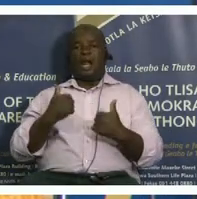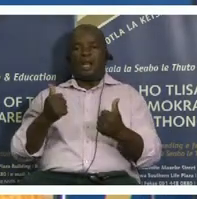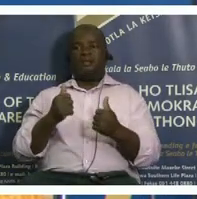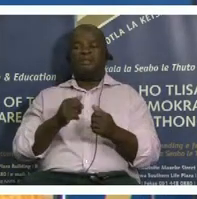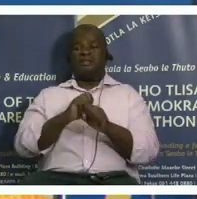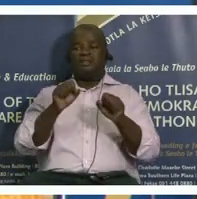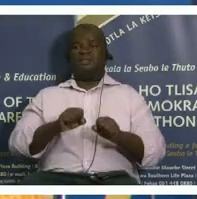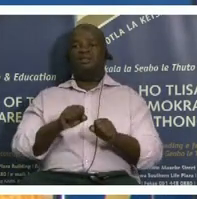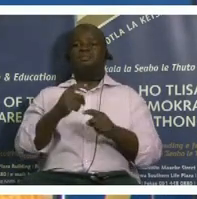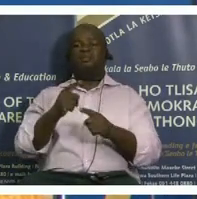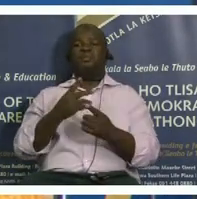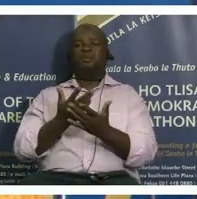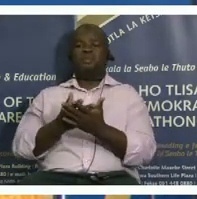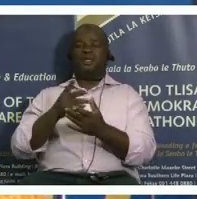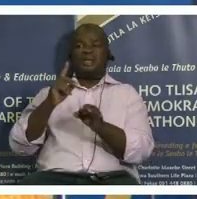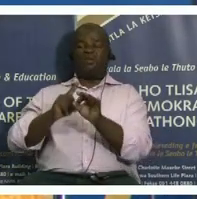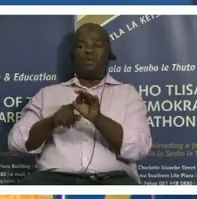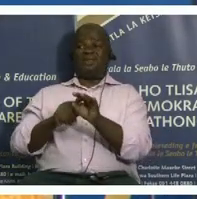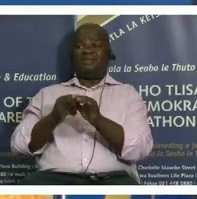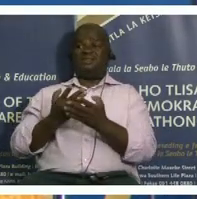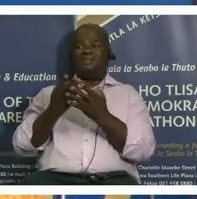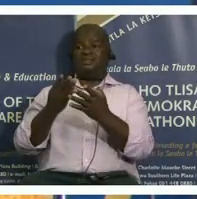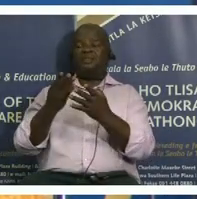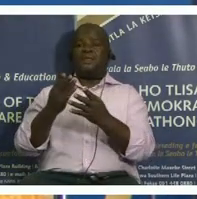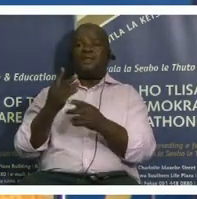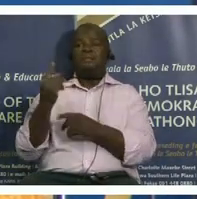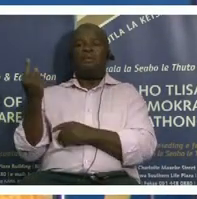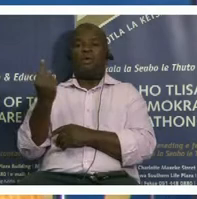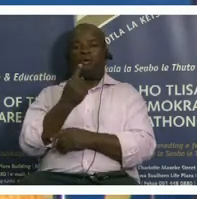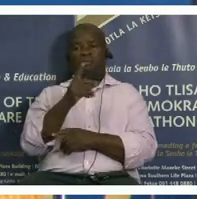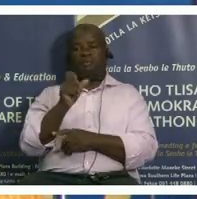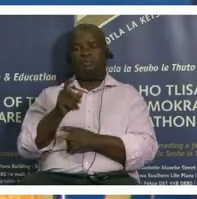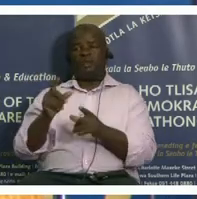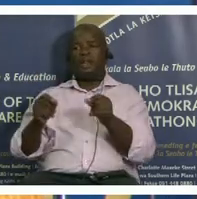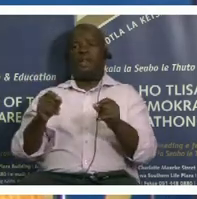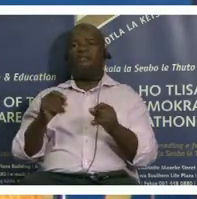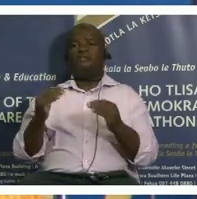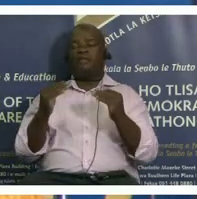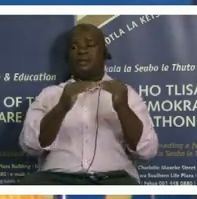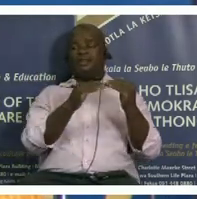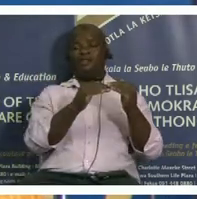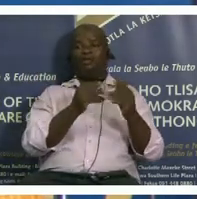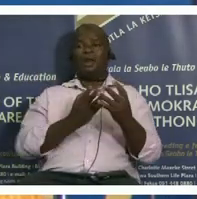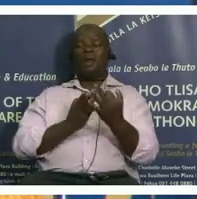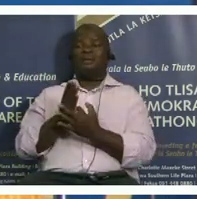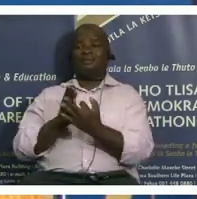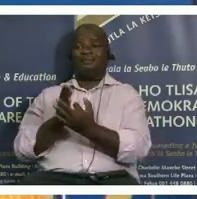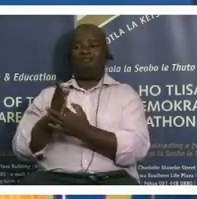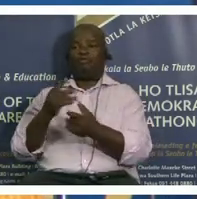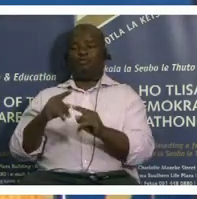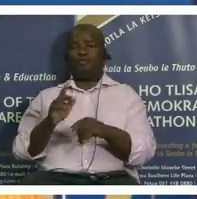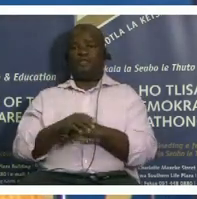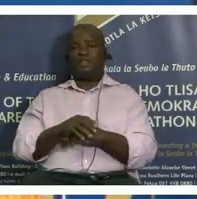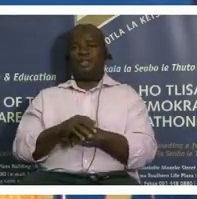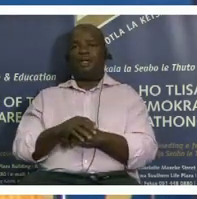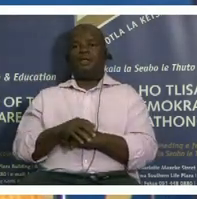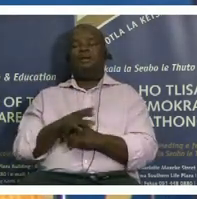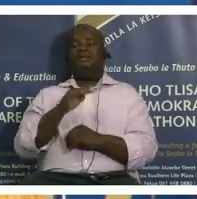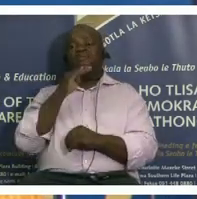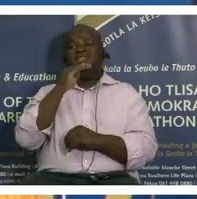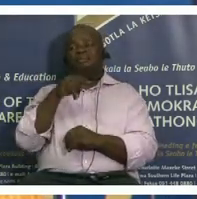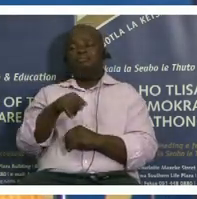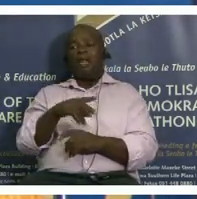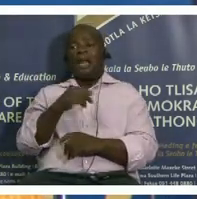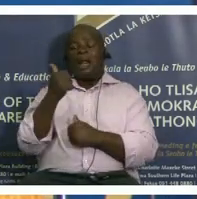services, and every person has equal access to opportunities. This marks the final year of